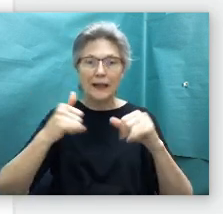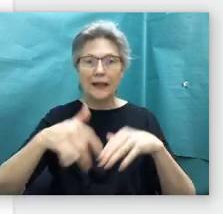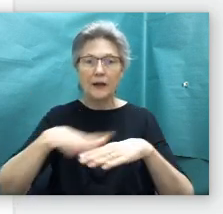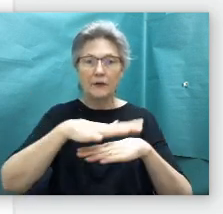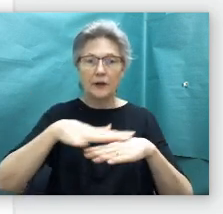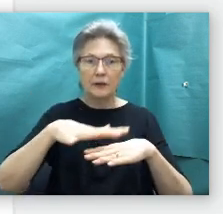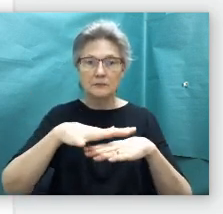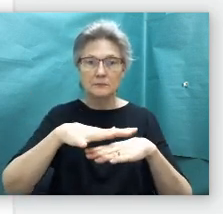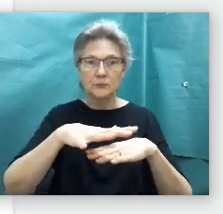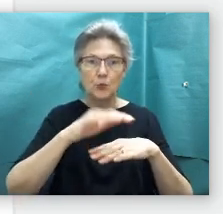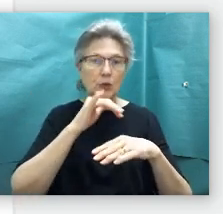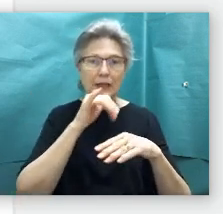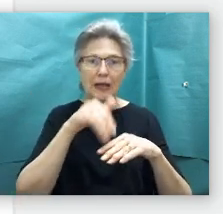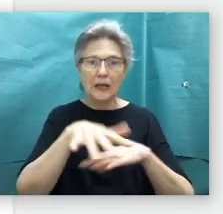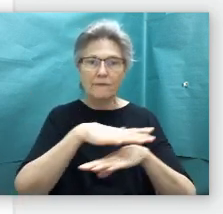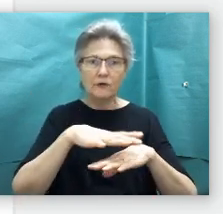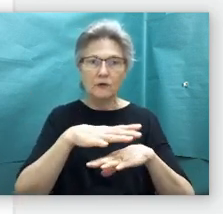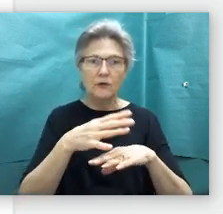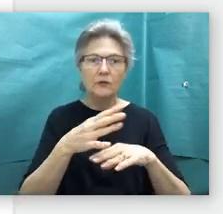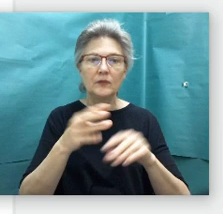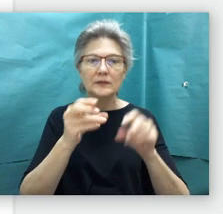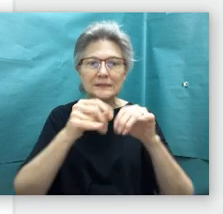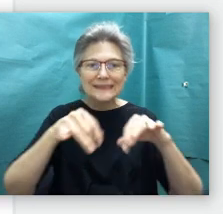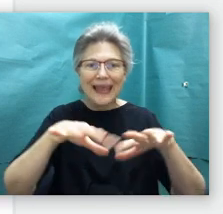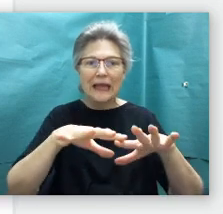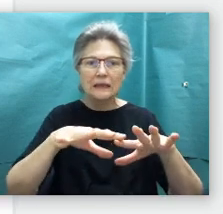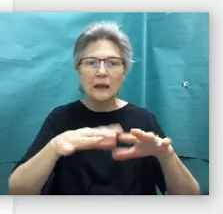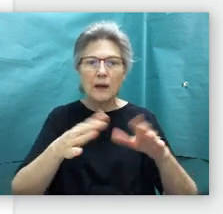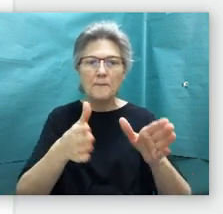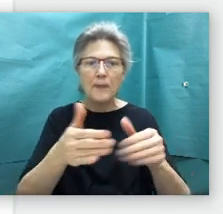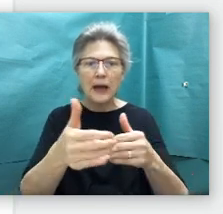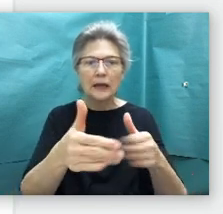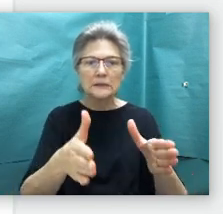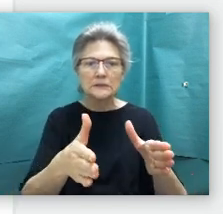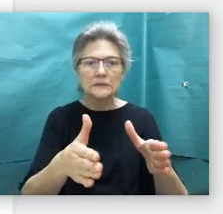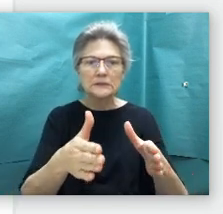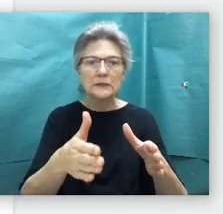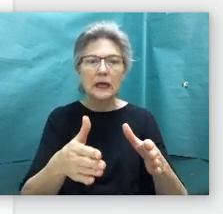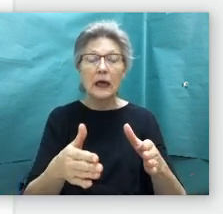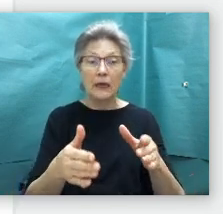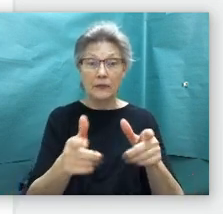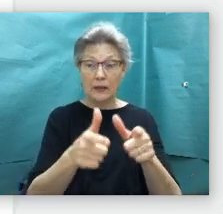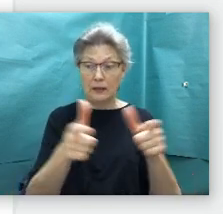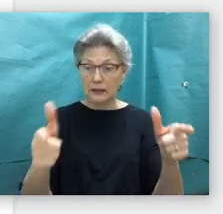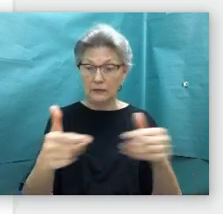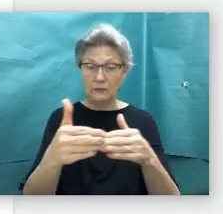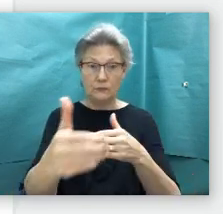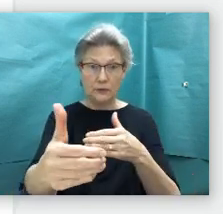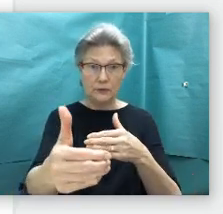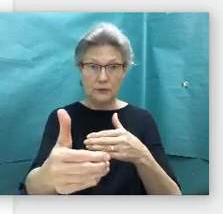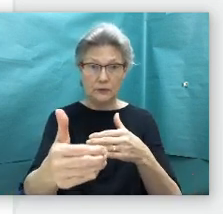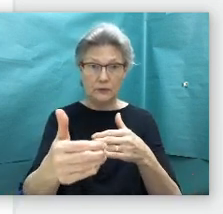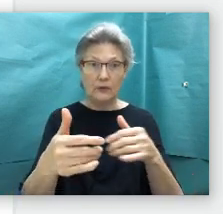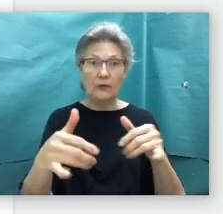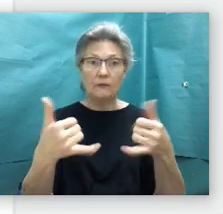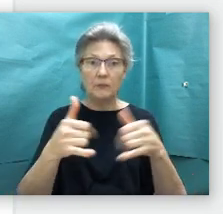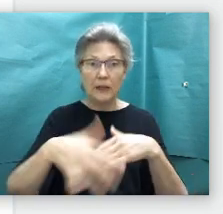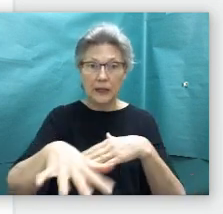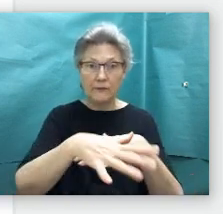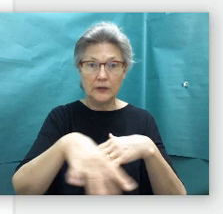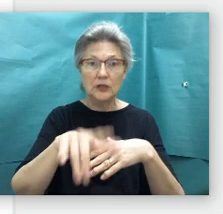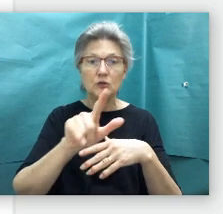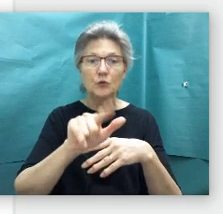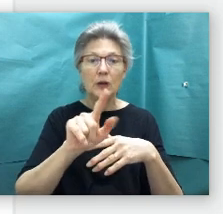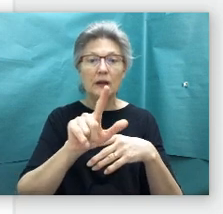The grass will not cover the sandbox. The length and width of the playground is 25 yards